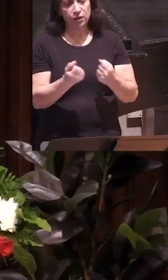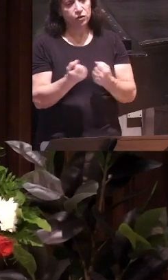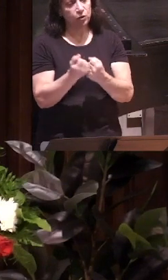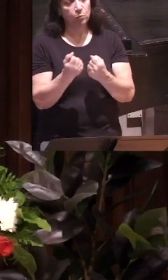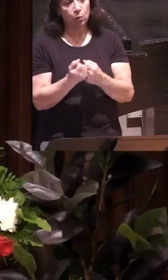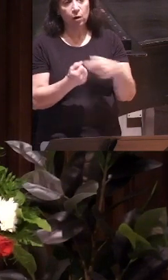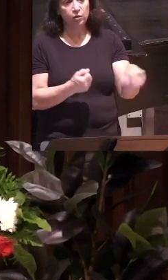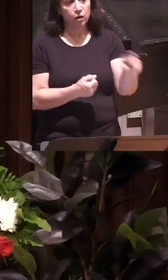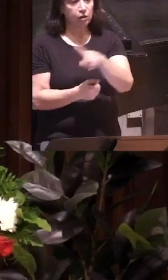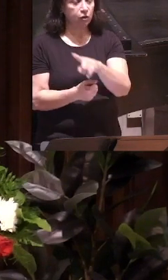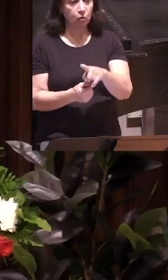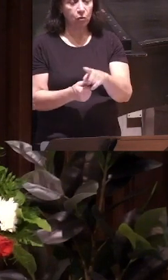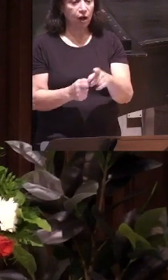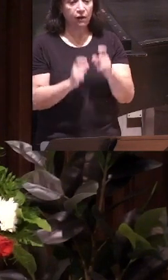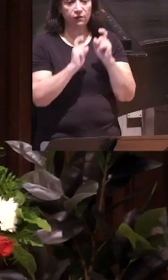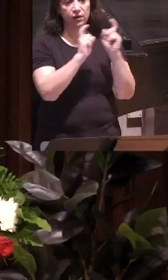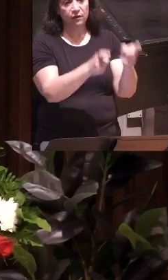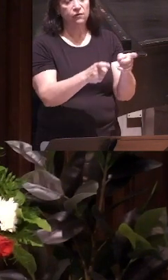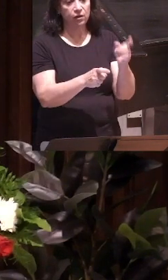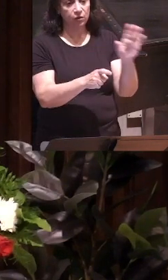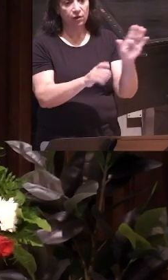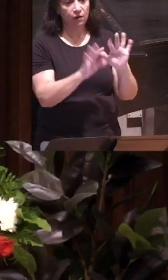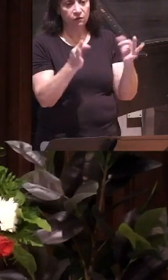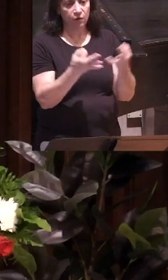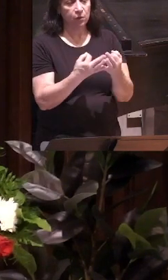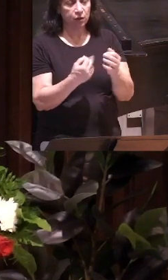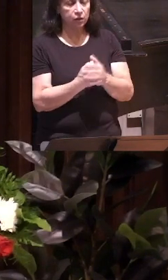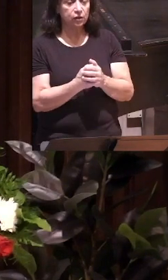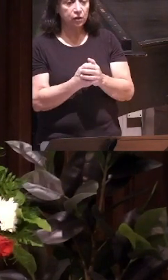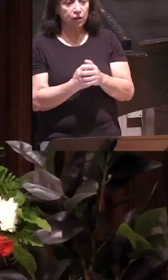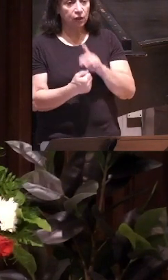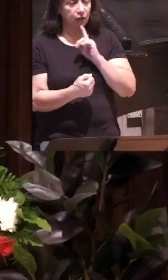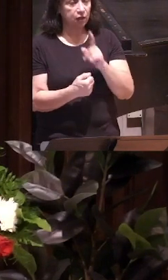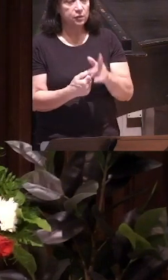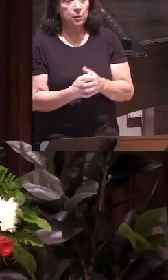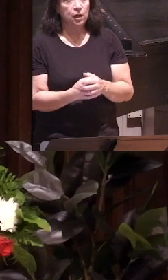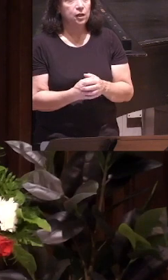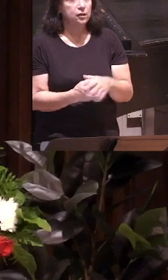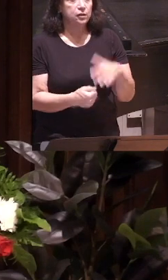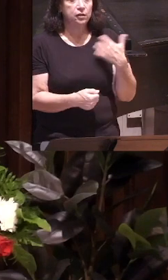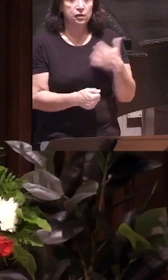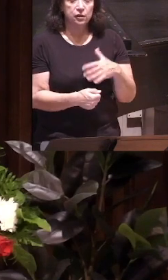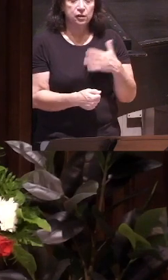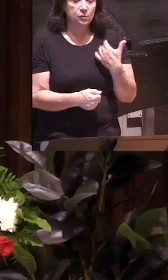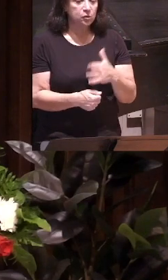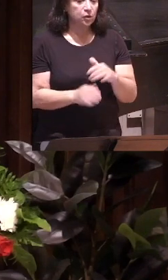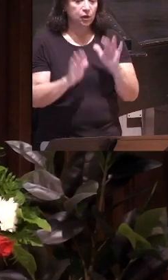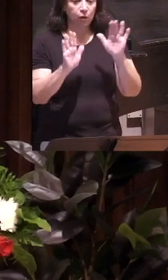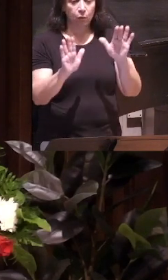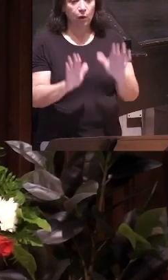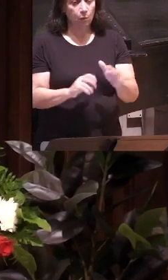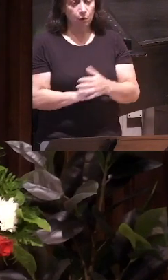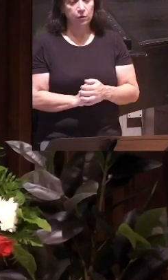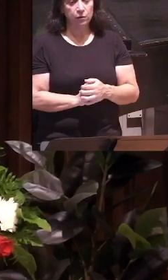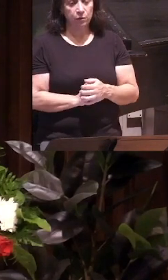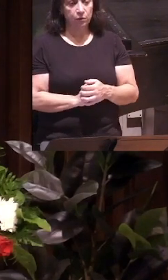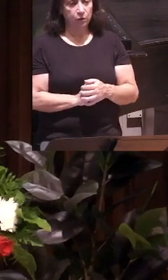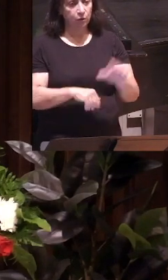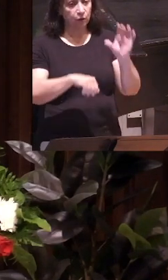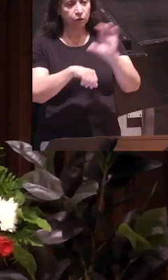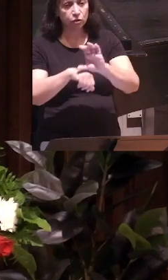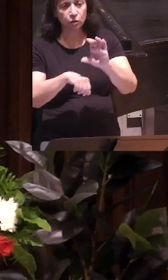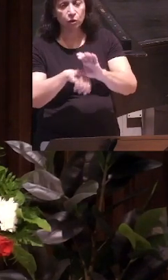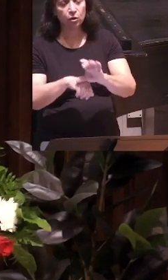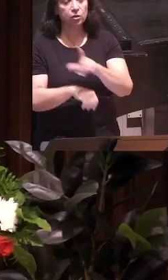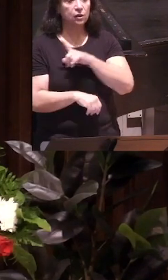support that you have showered this family with. It has been absolutely incredible. The church,